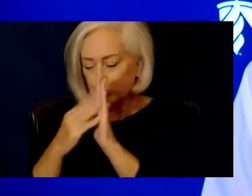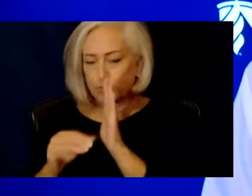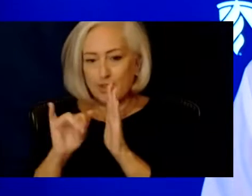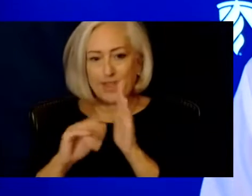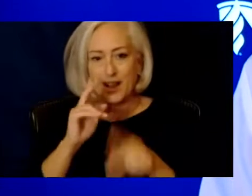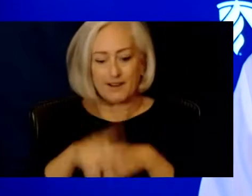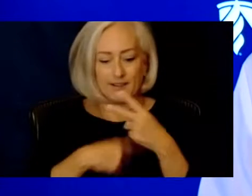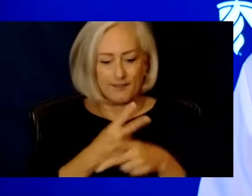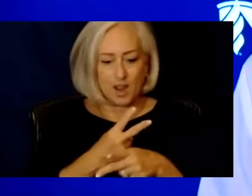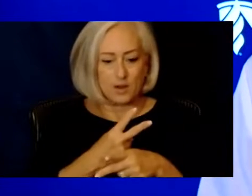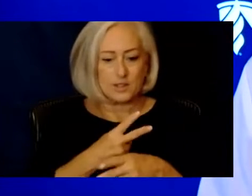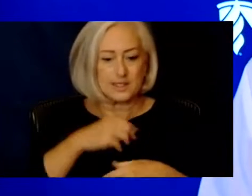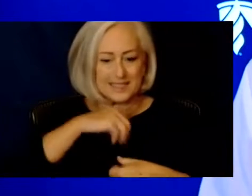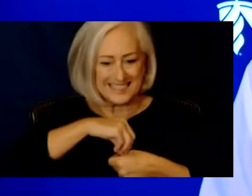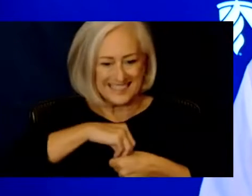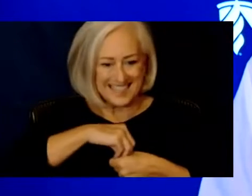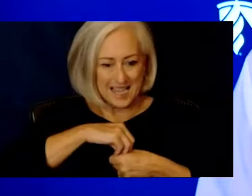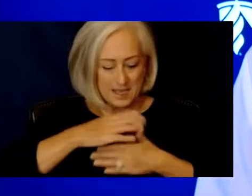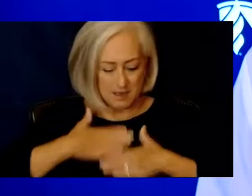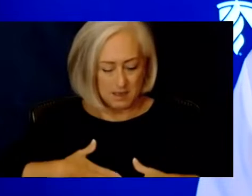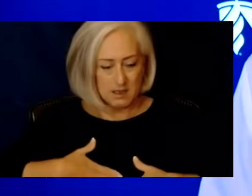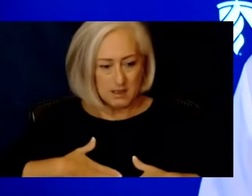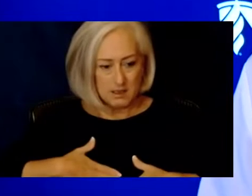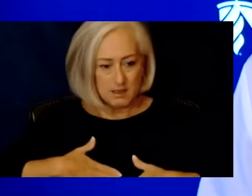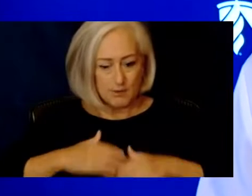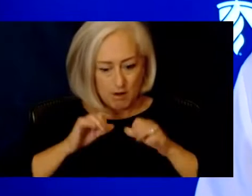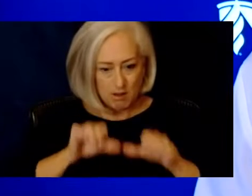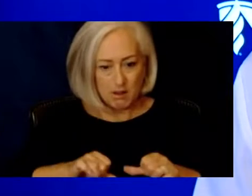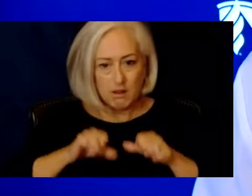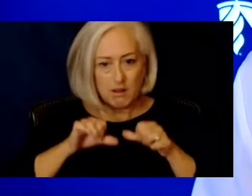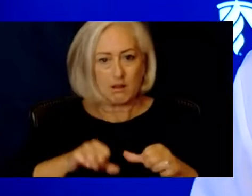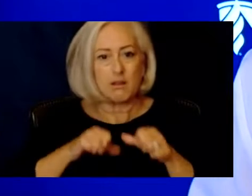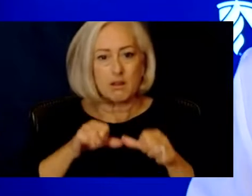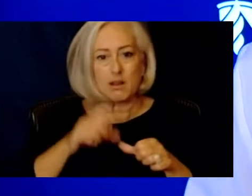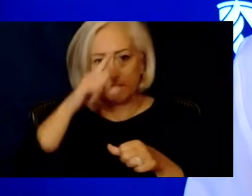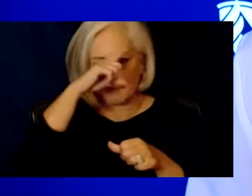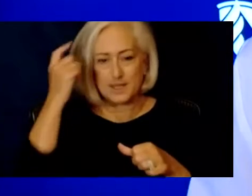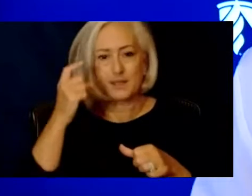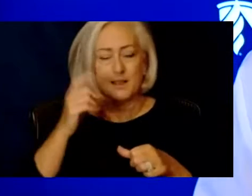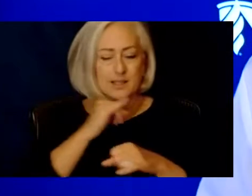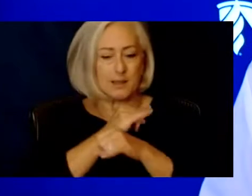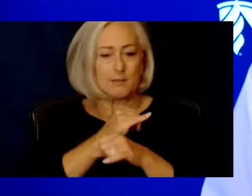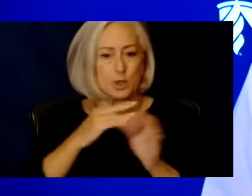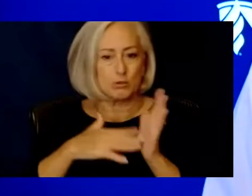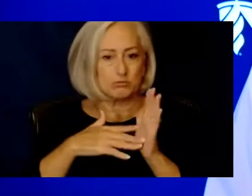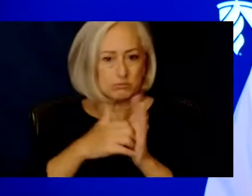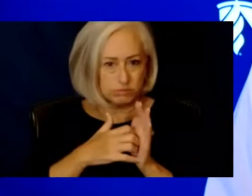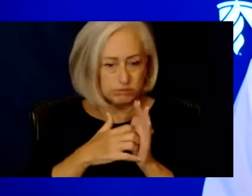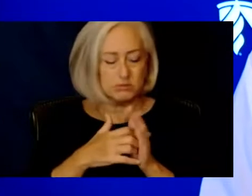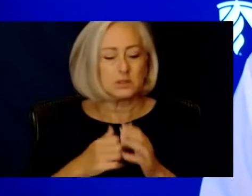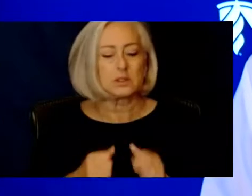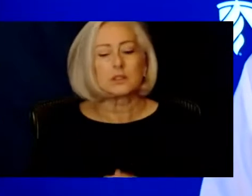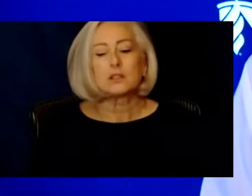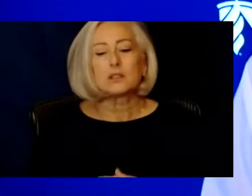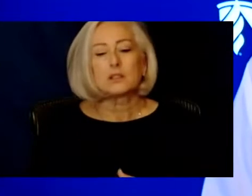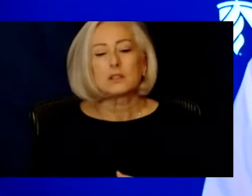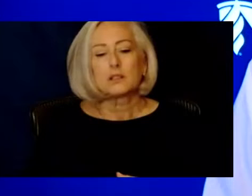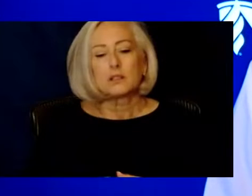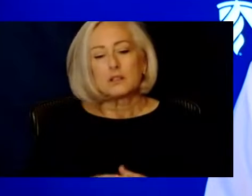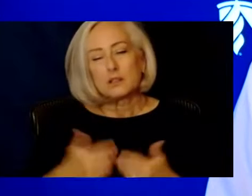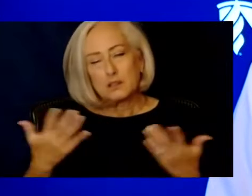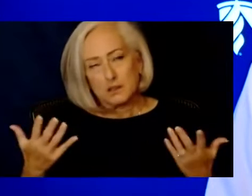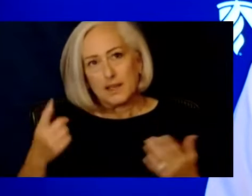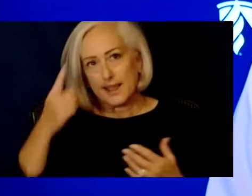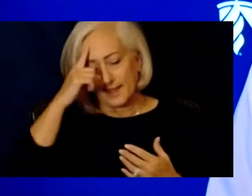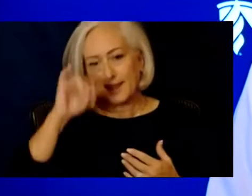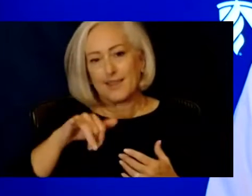people for prolonged periods of time, mostly because of immunosuppression one way or another. So I think that's the key